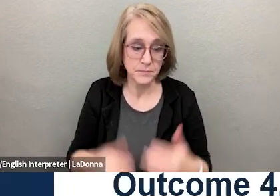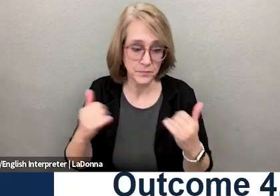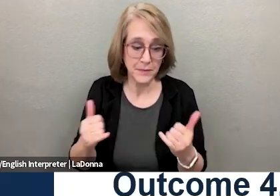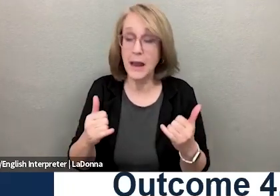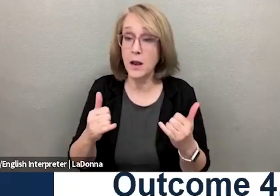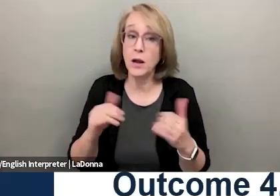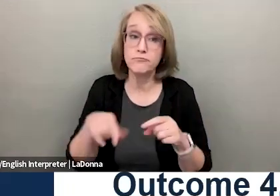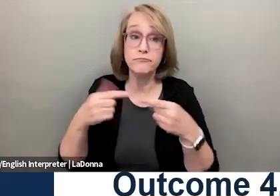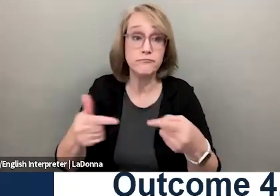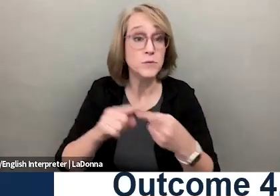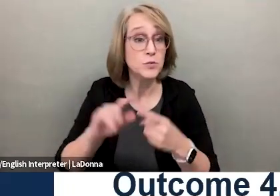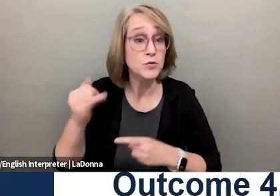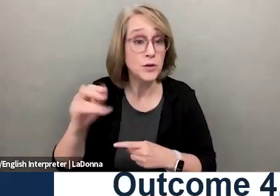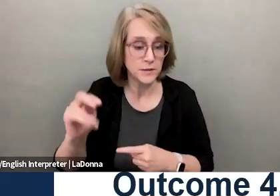Jason.